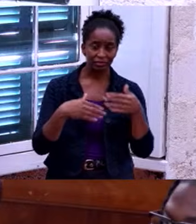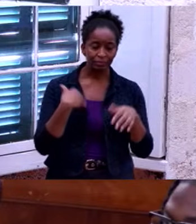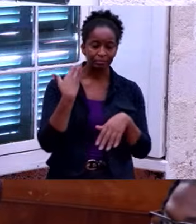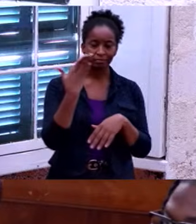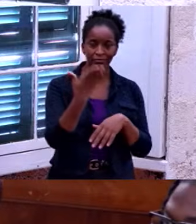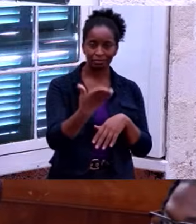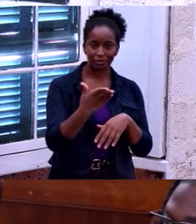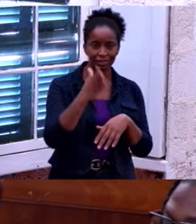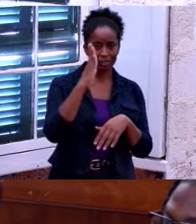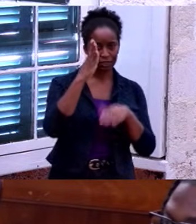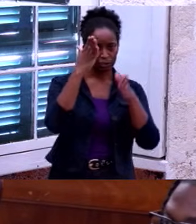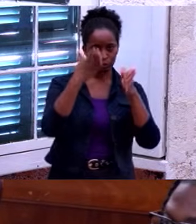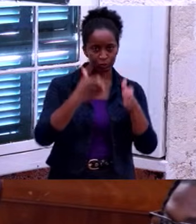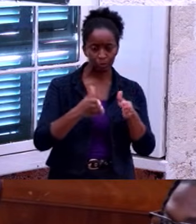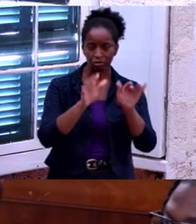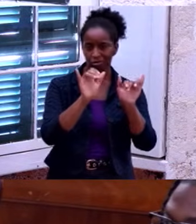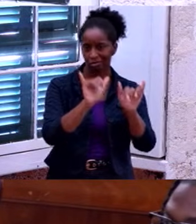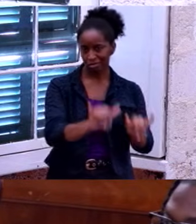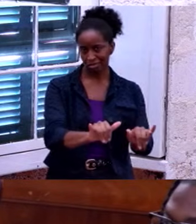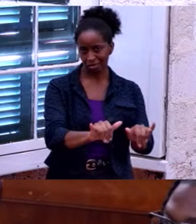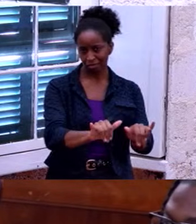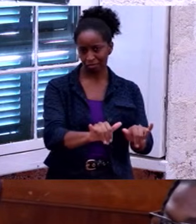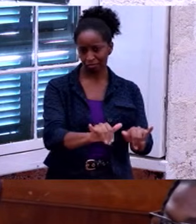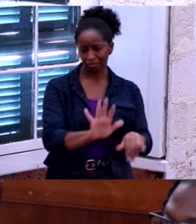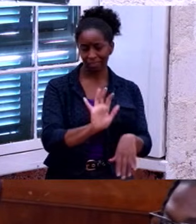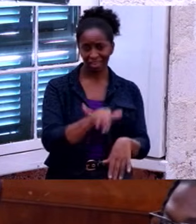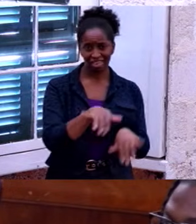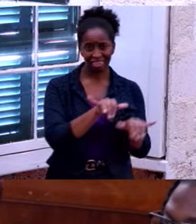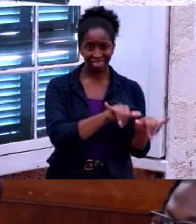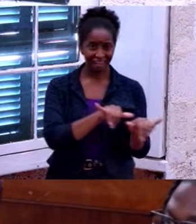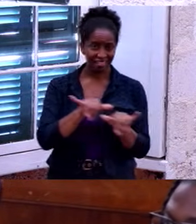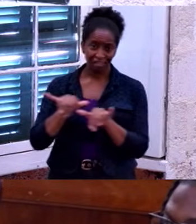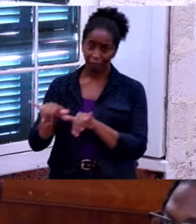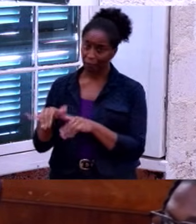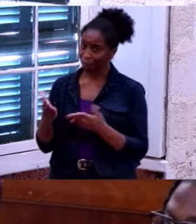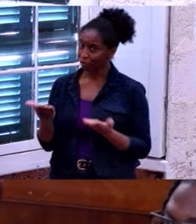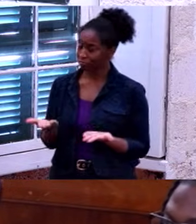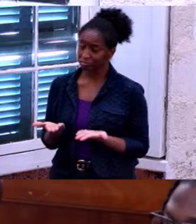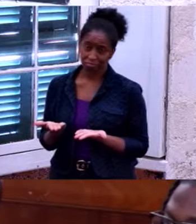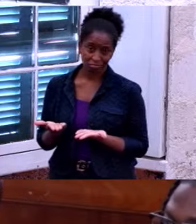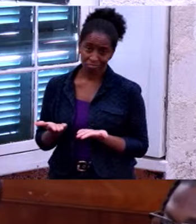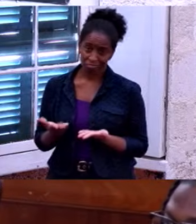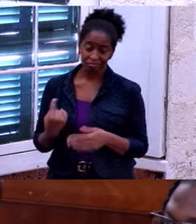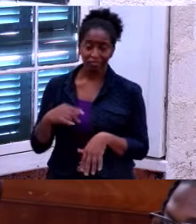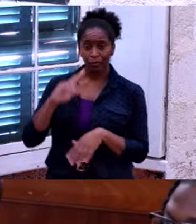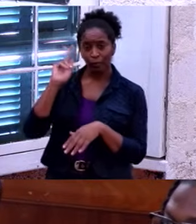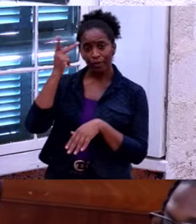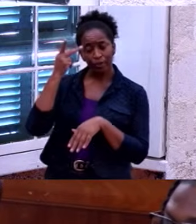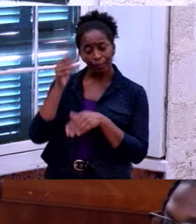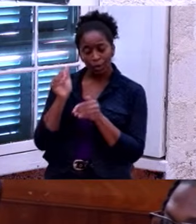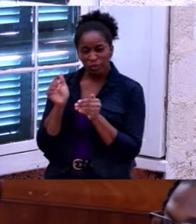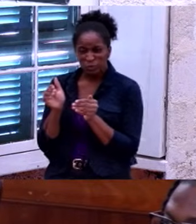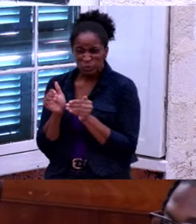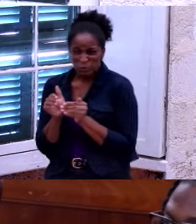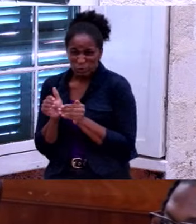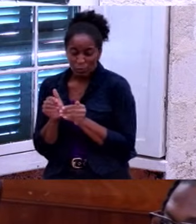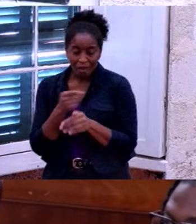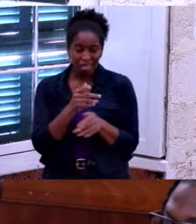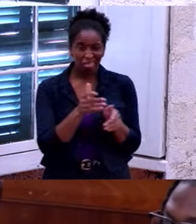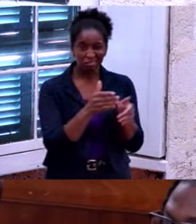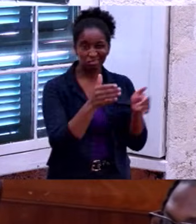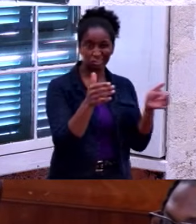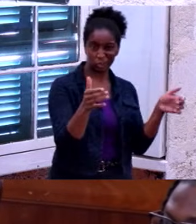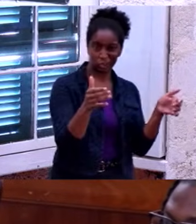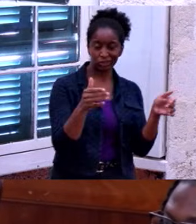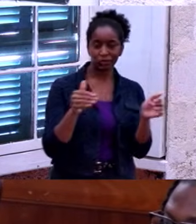We don't have that in our system. Our parliament is much smaller. Some senators will want to make it even much smaller.